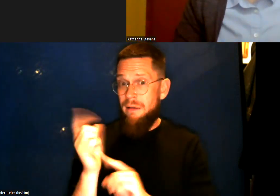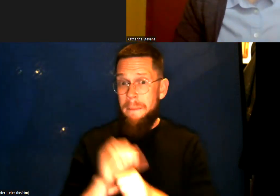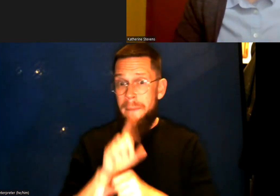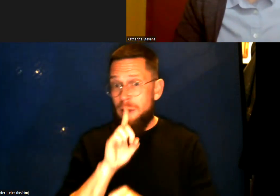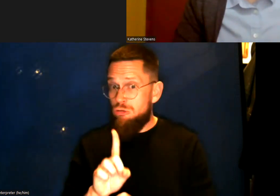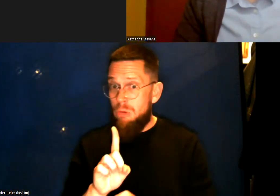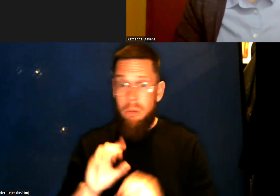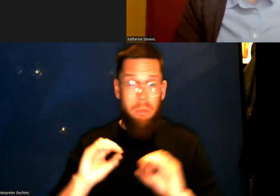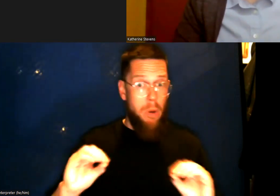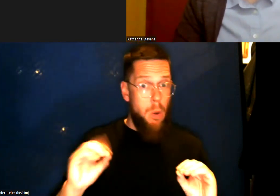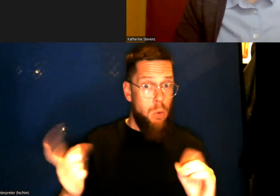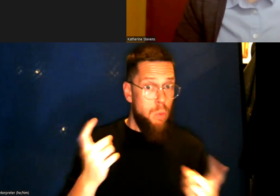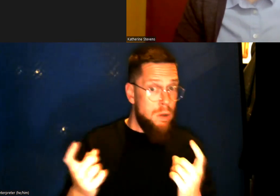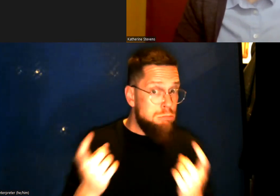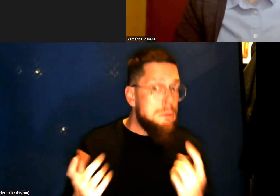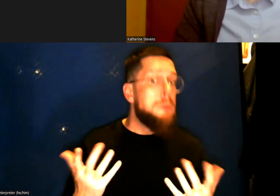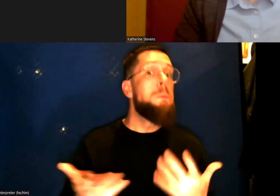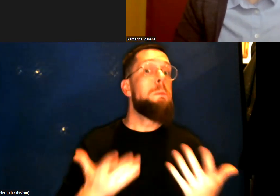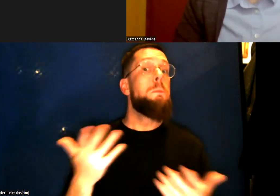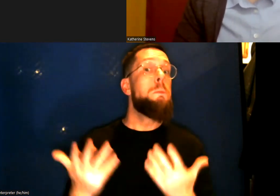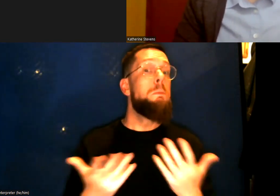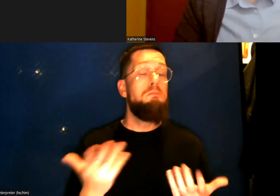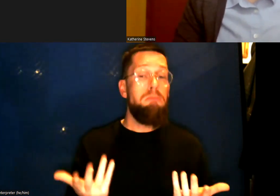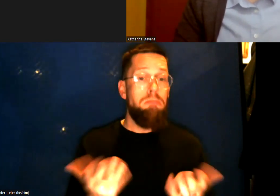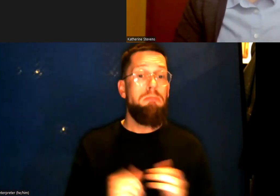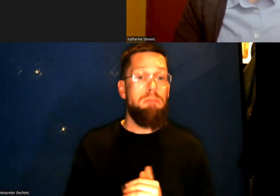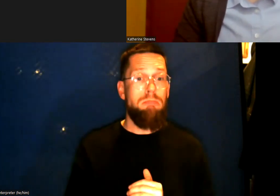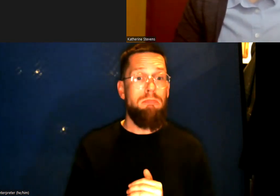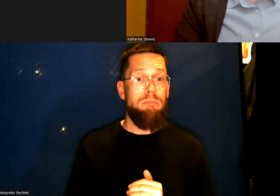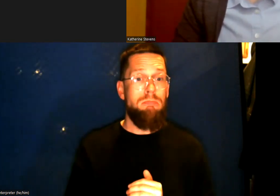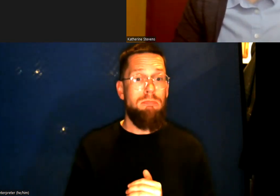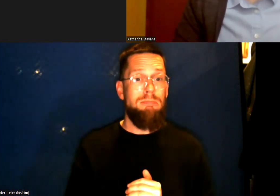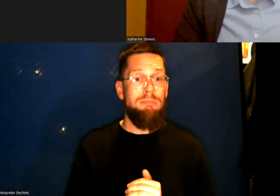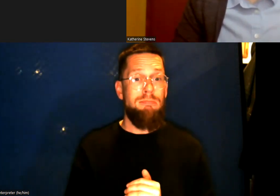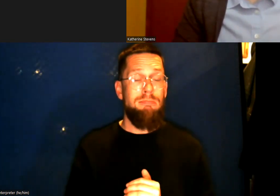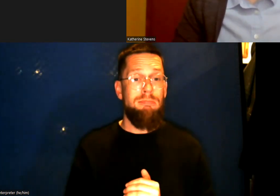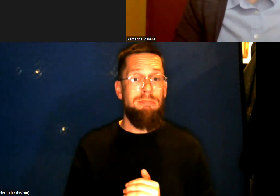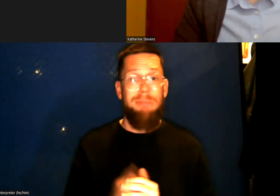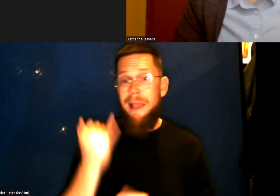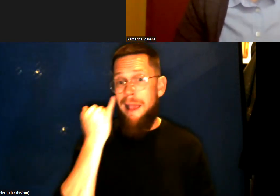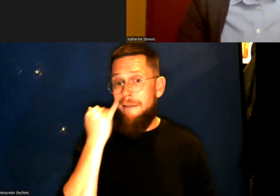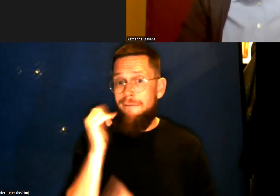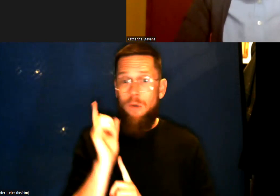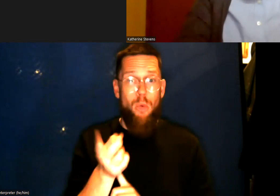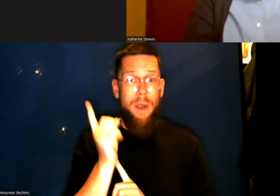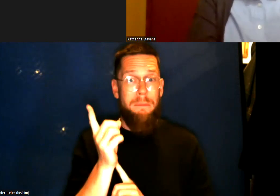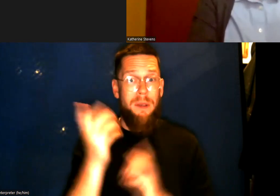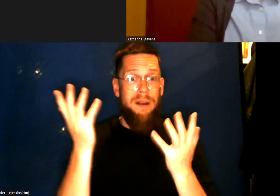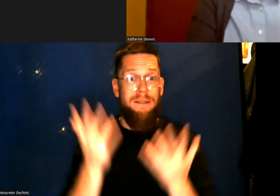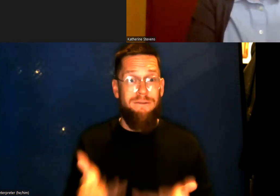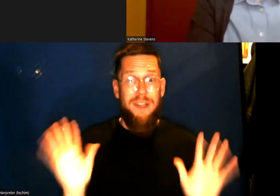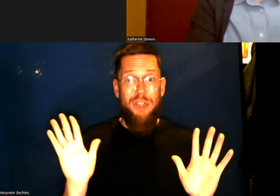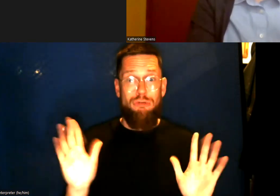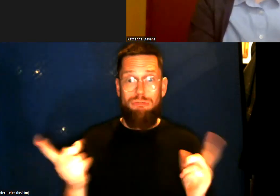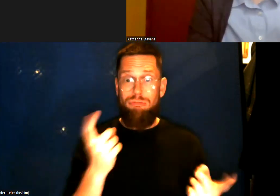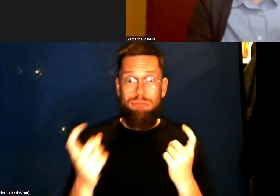that is just below the surface. And then if we pass that minute with no